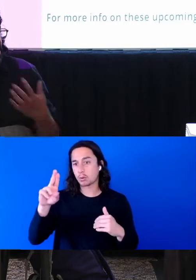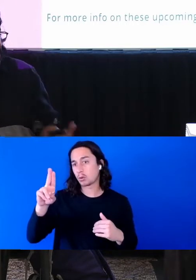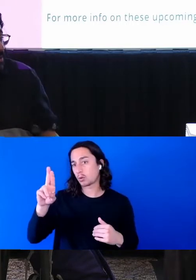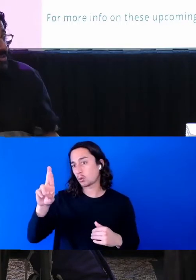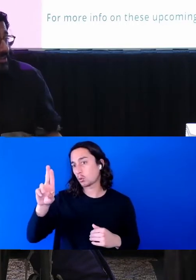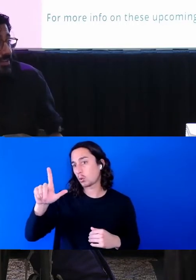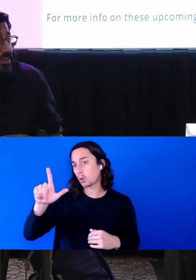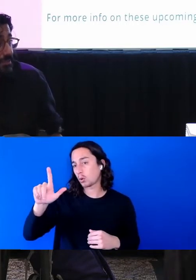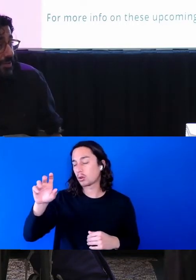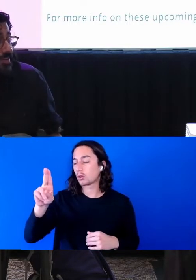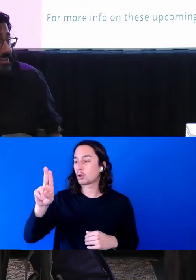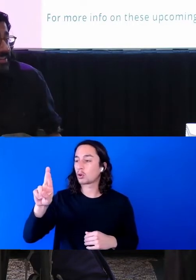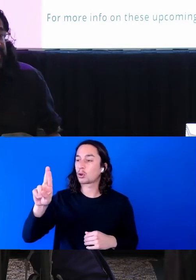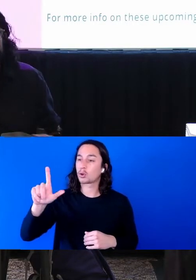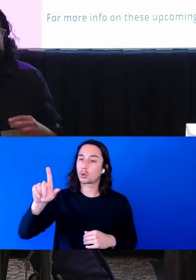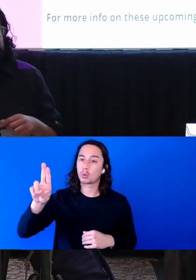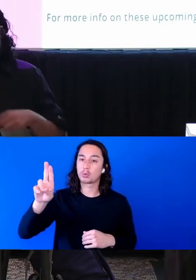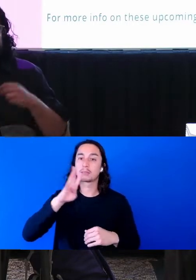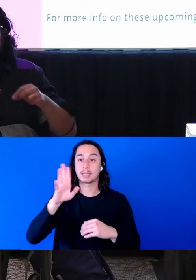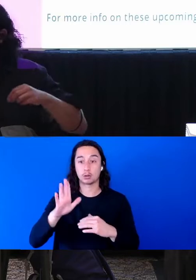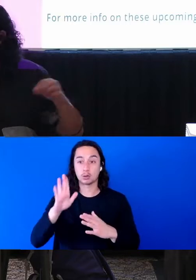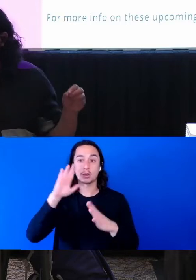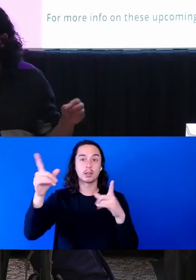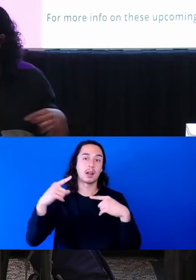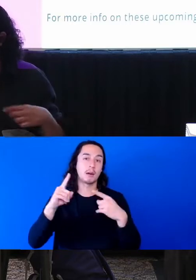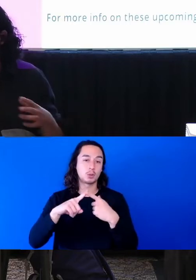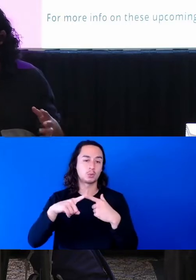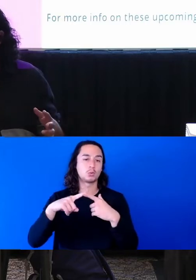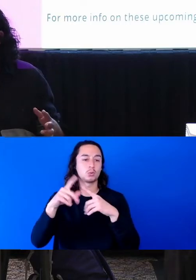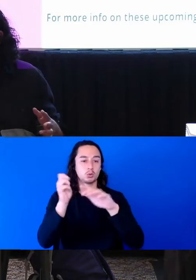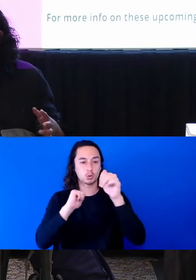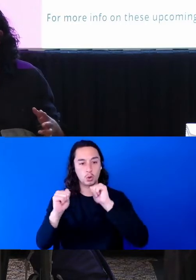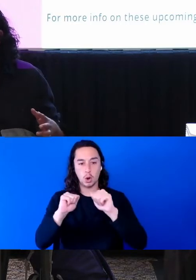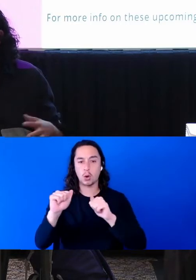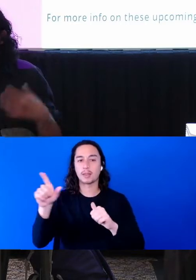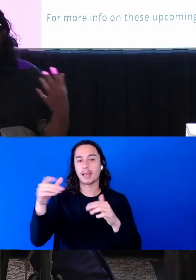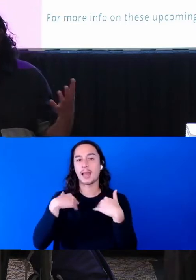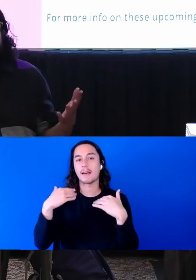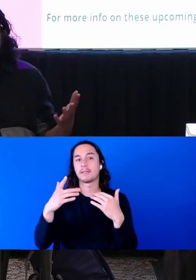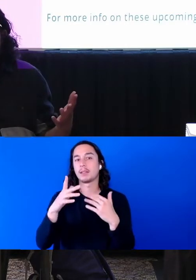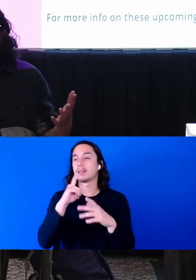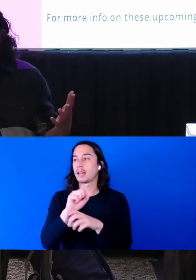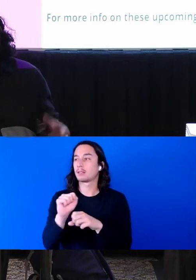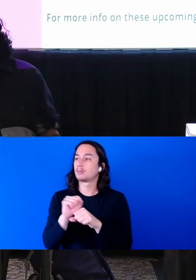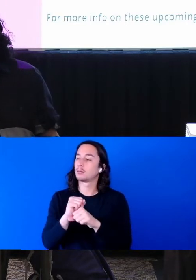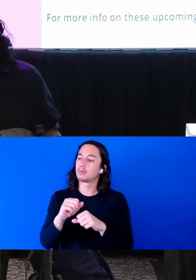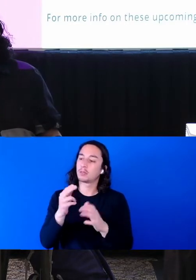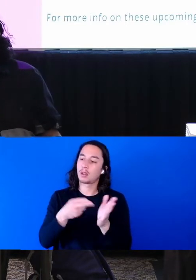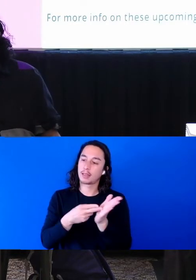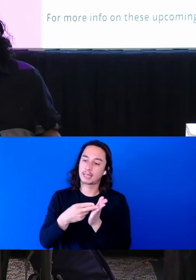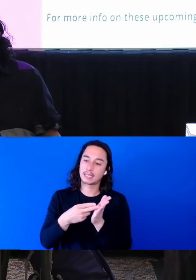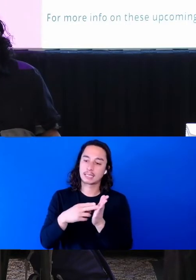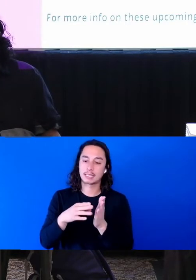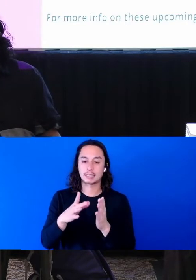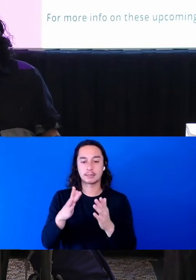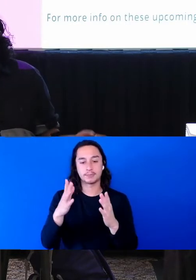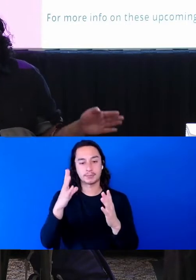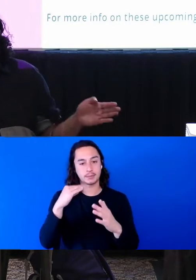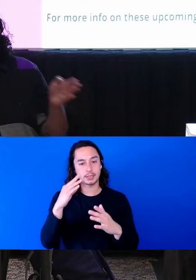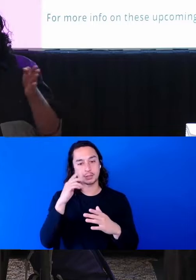should have their own version of the experience, and they don't need to filter every word my mom says in her mother tongue. And so